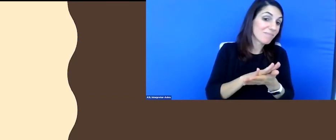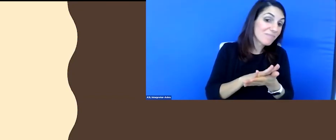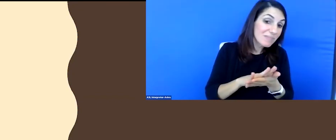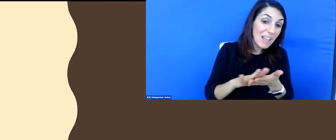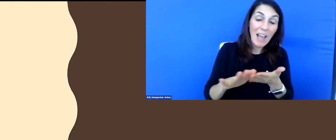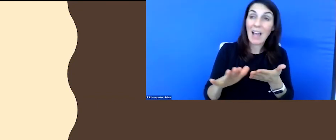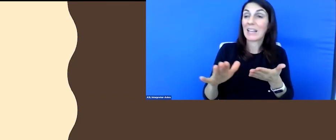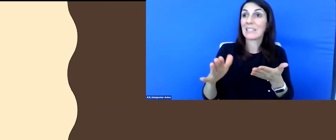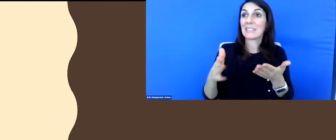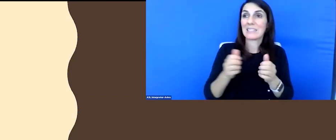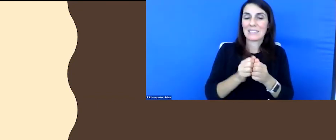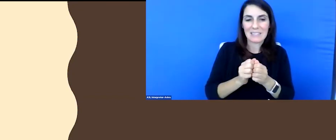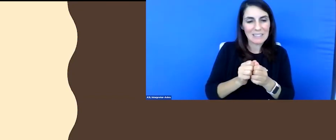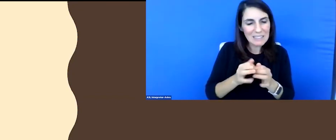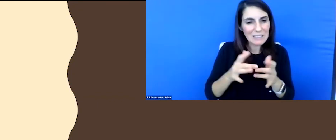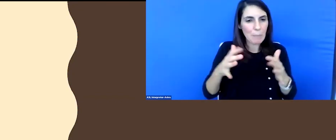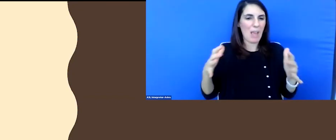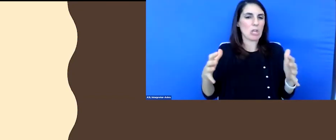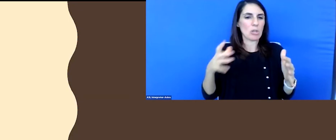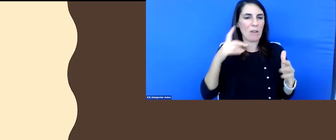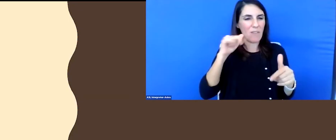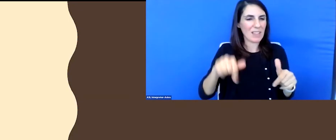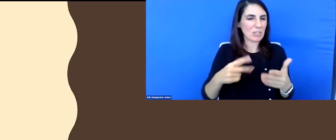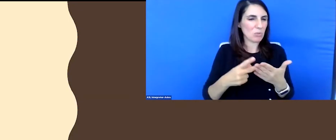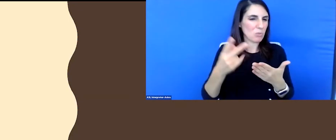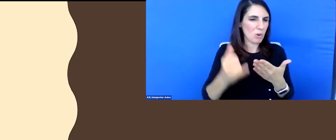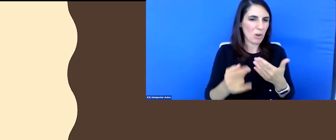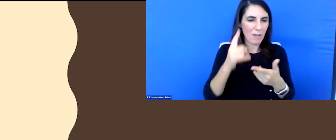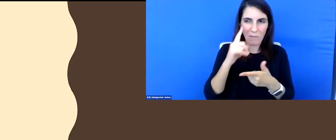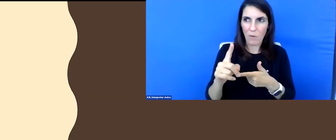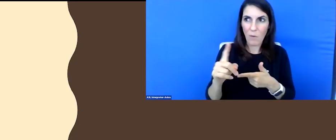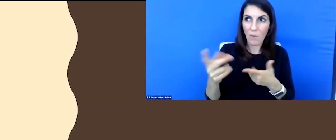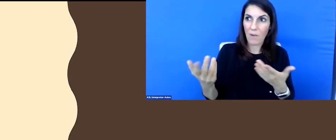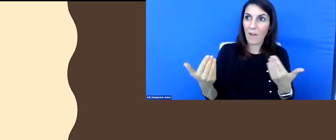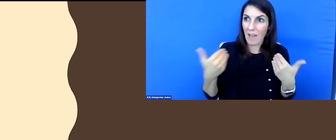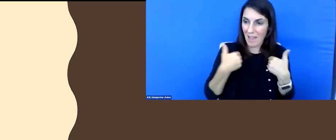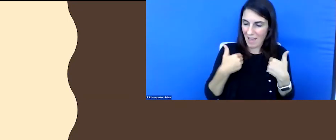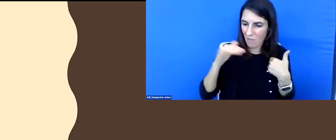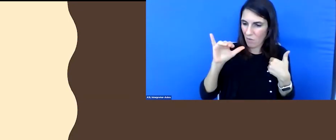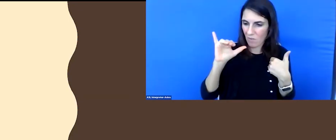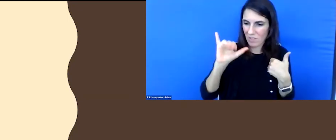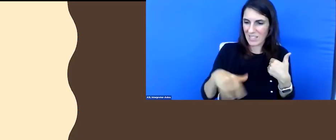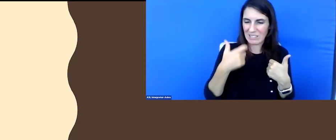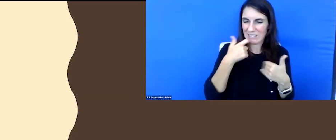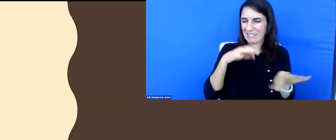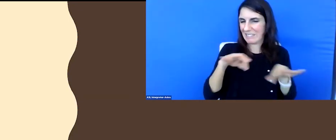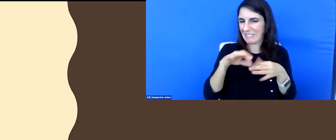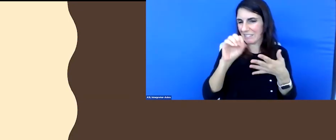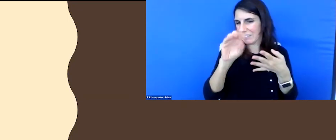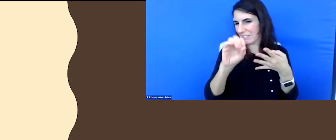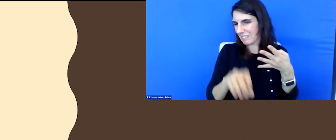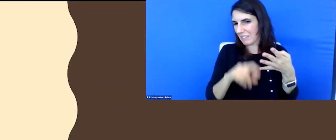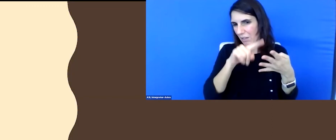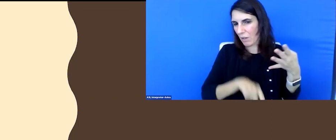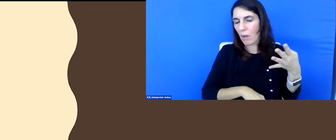extension or expansion of the project this year to bring in the project advisors. And I don't know